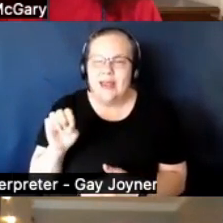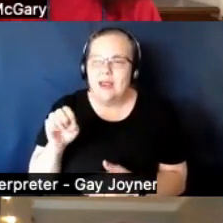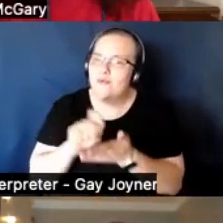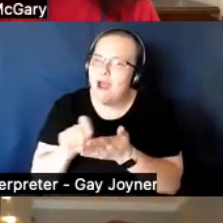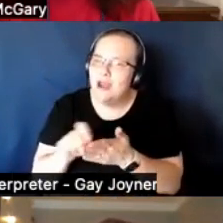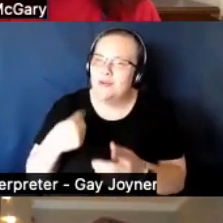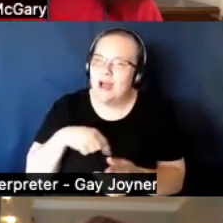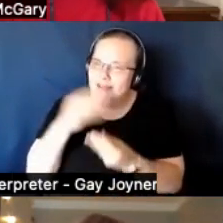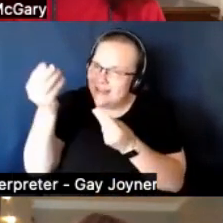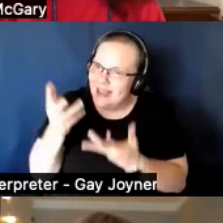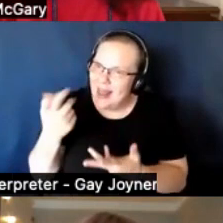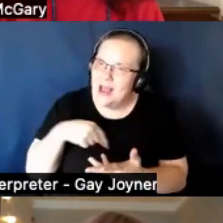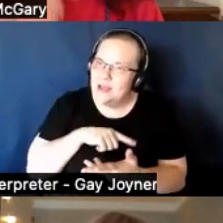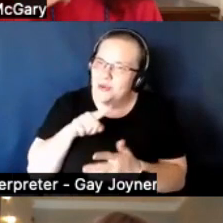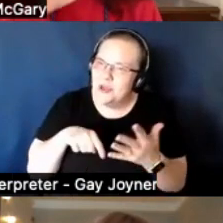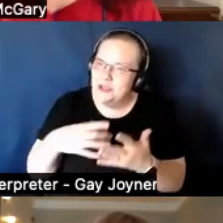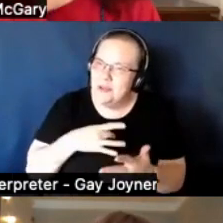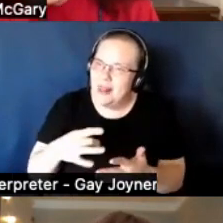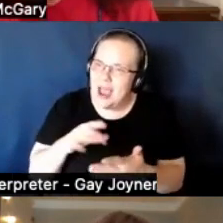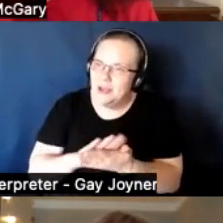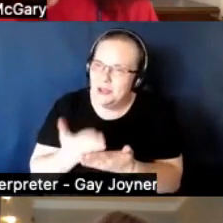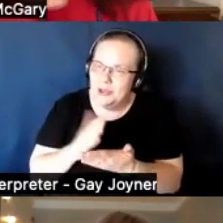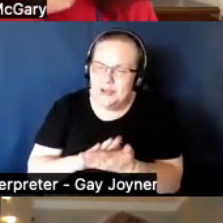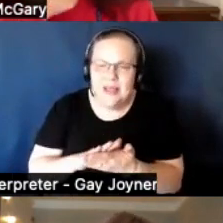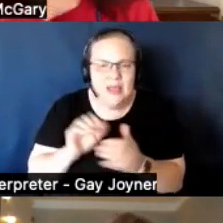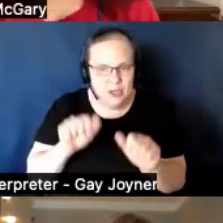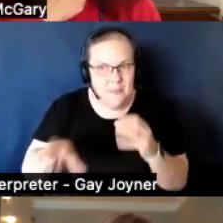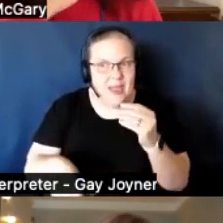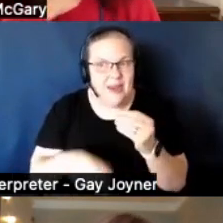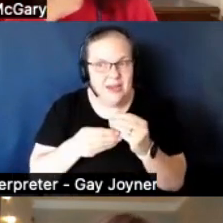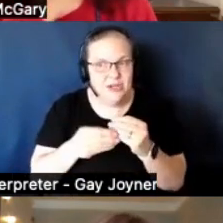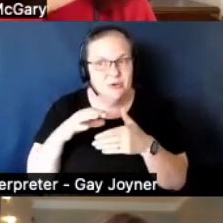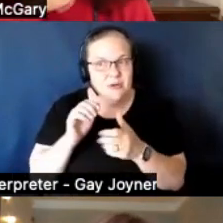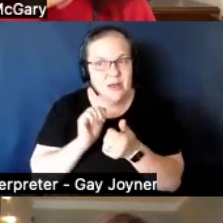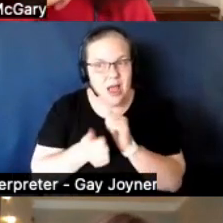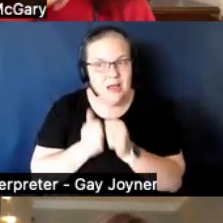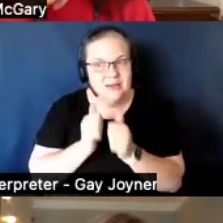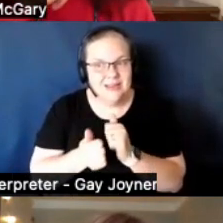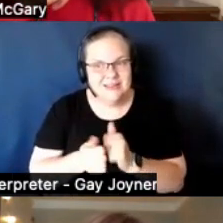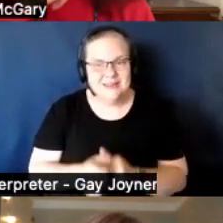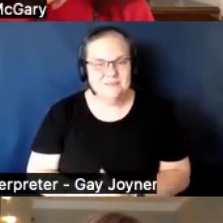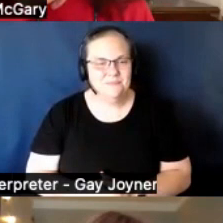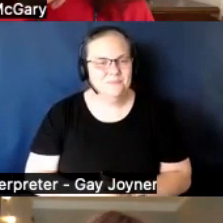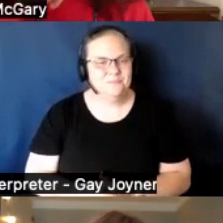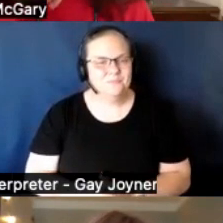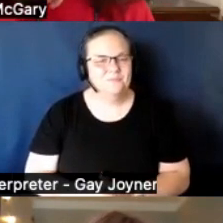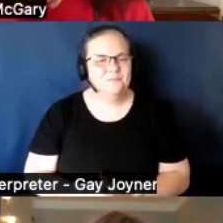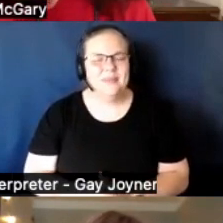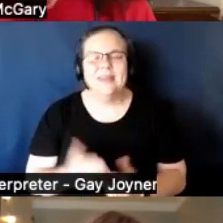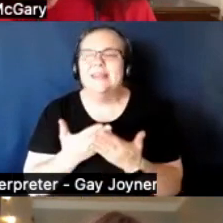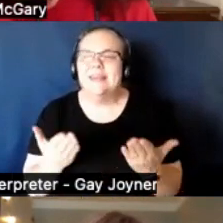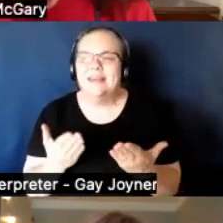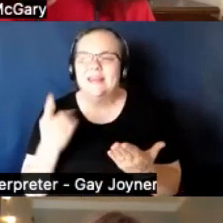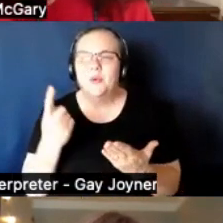us. Really. That would be neat. That could be a whole additional contest, you know. Think about this. One